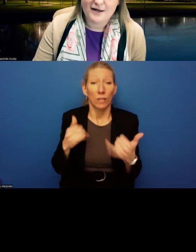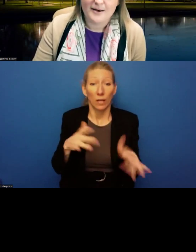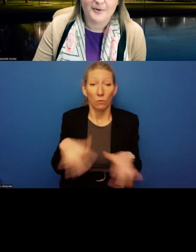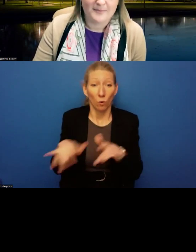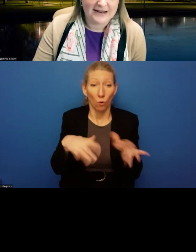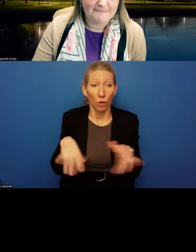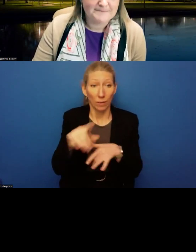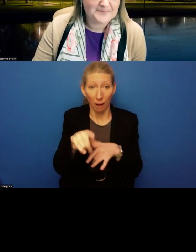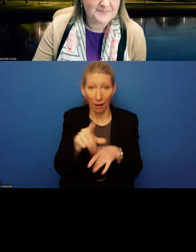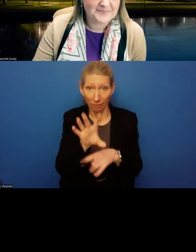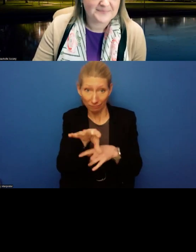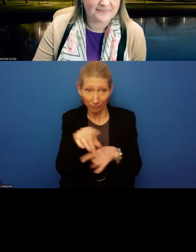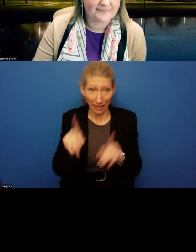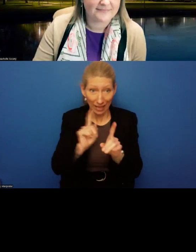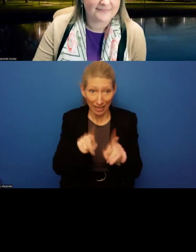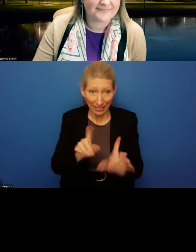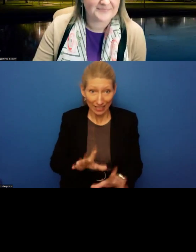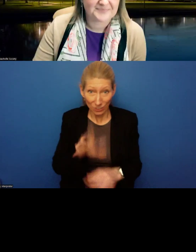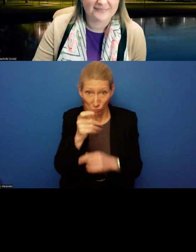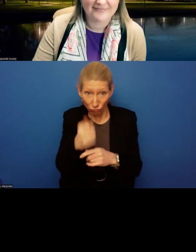is not permitted.